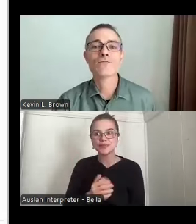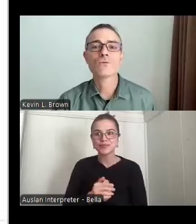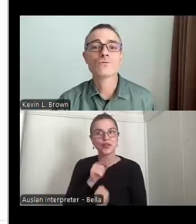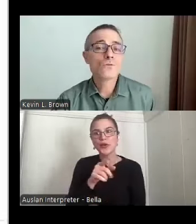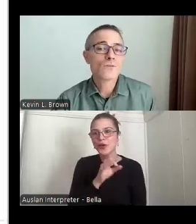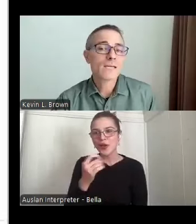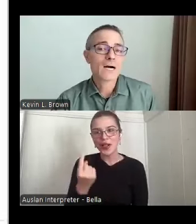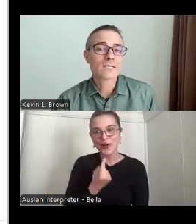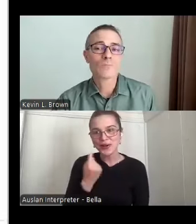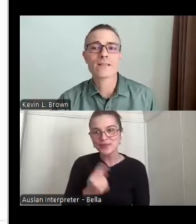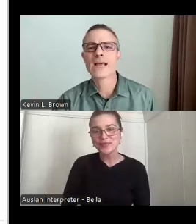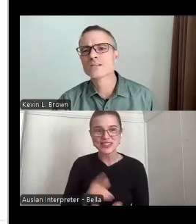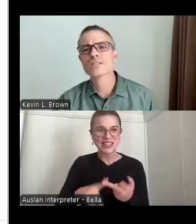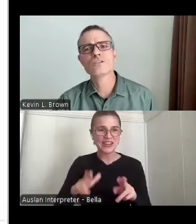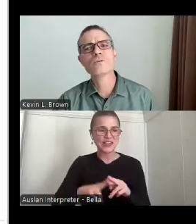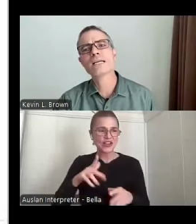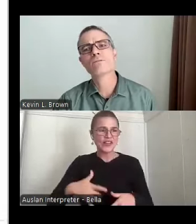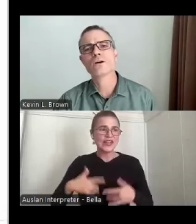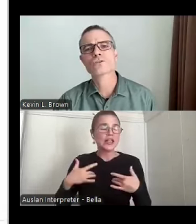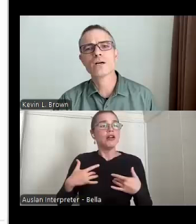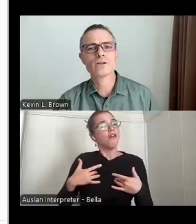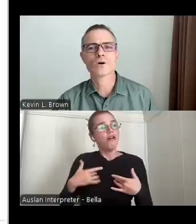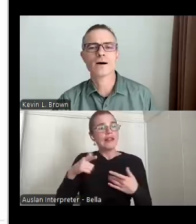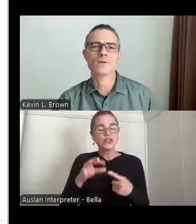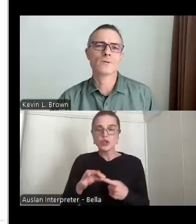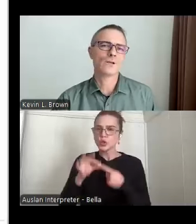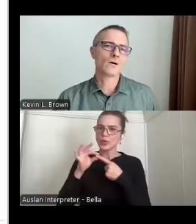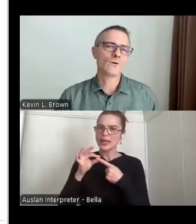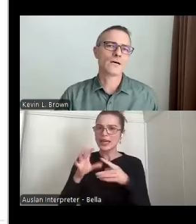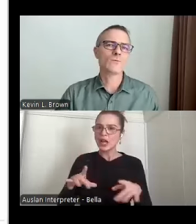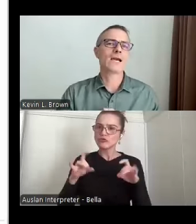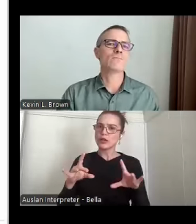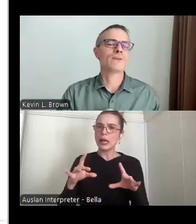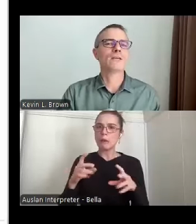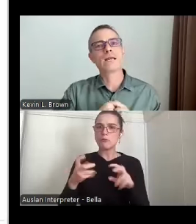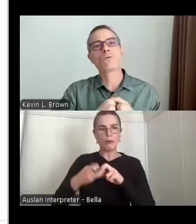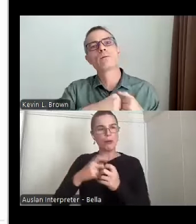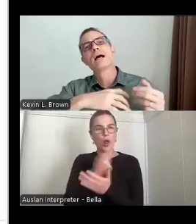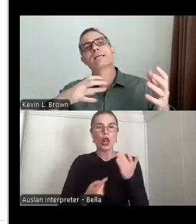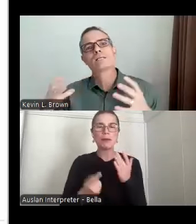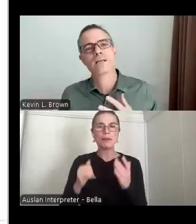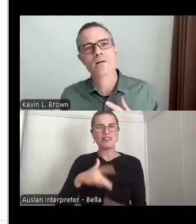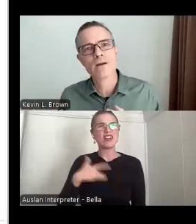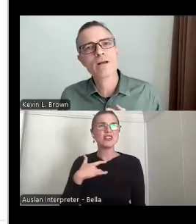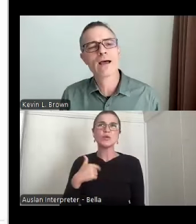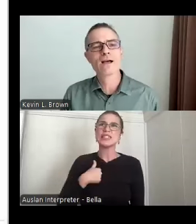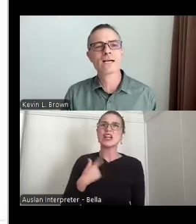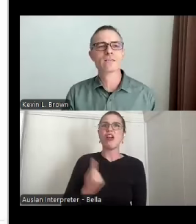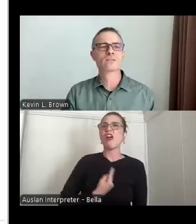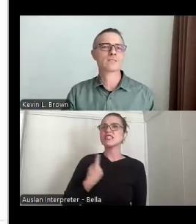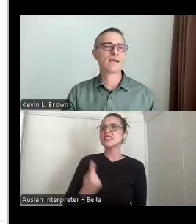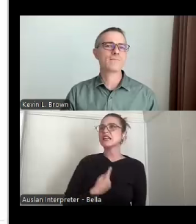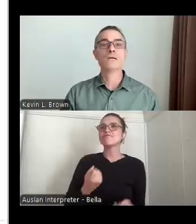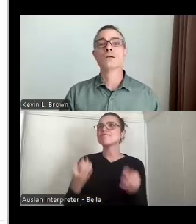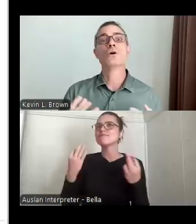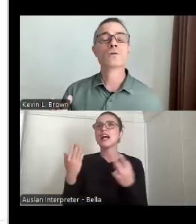And if you do think possibly that, hey, this is a uniquely Australian problem, you might feel, hey, we're a bit isolated, right? We don't have access